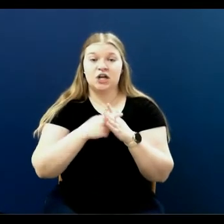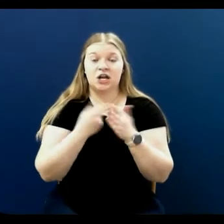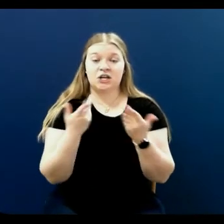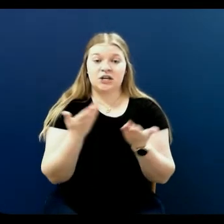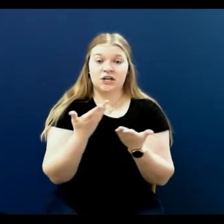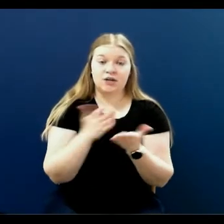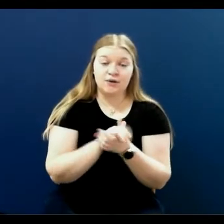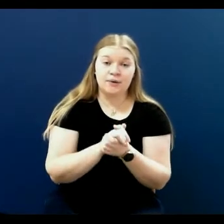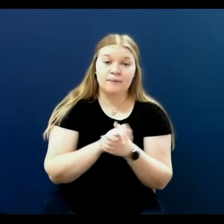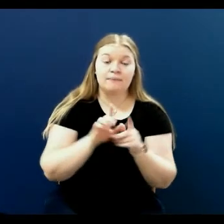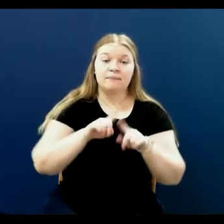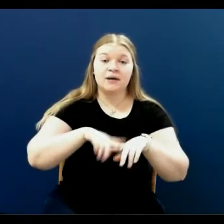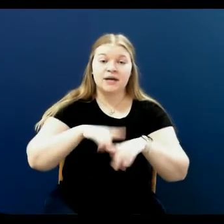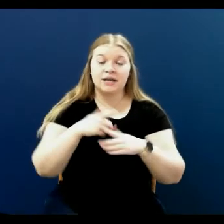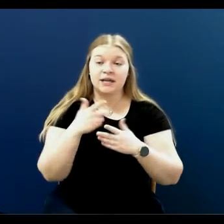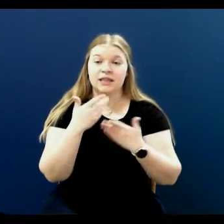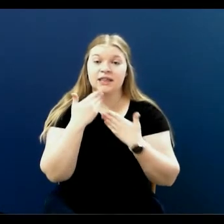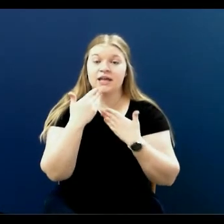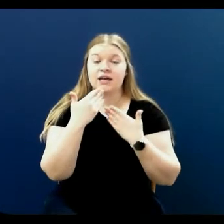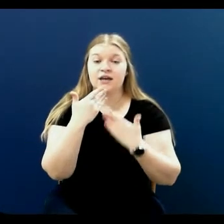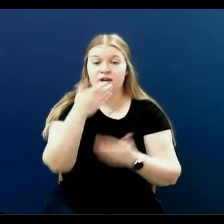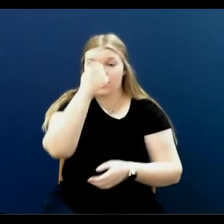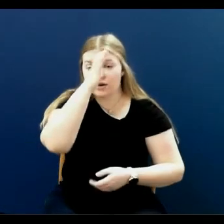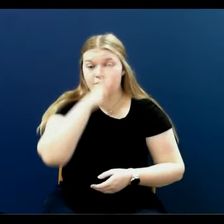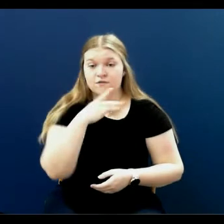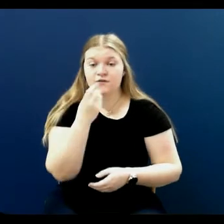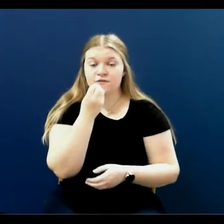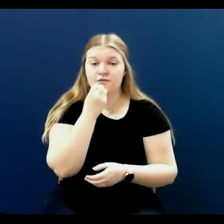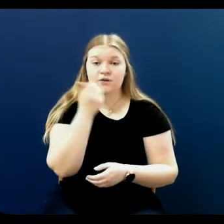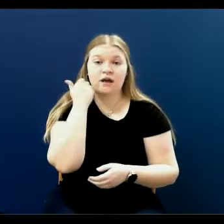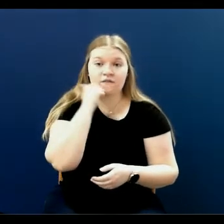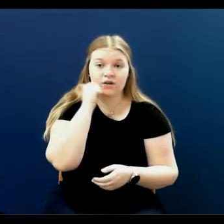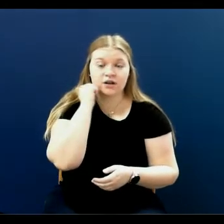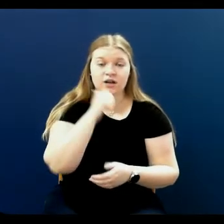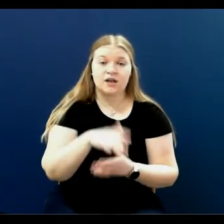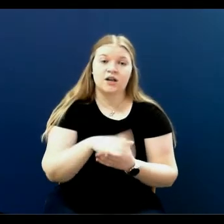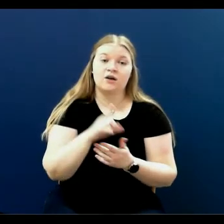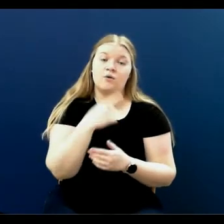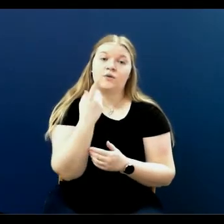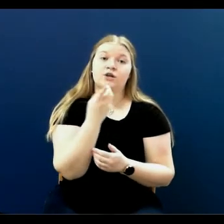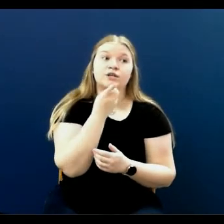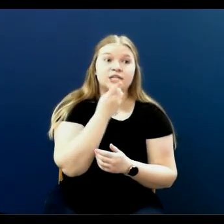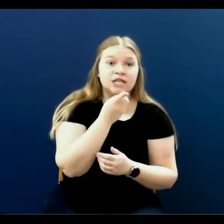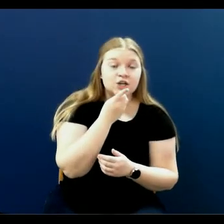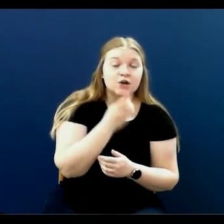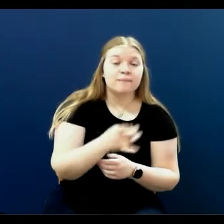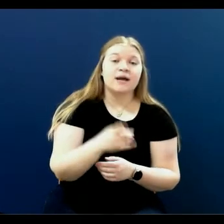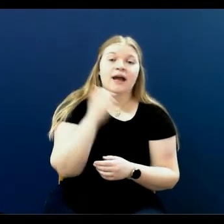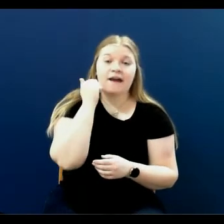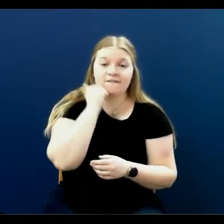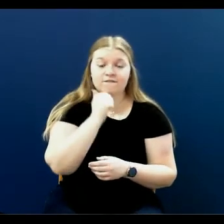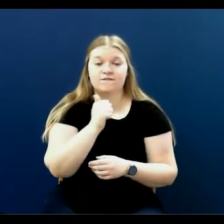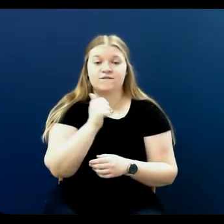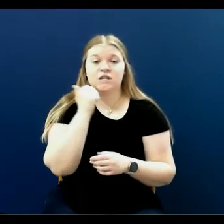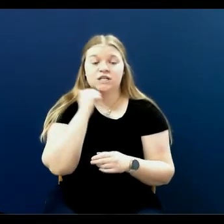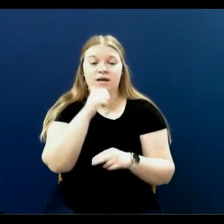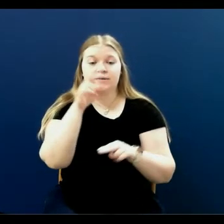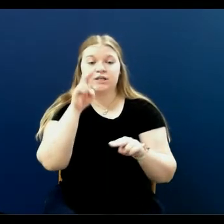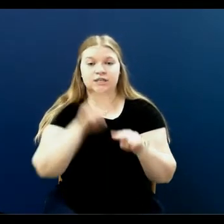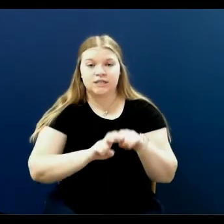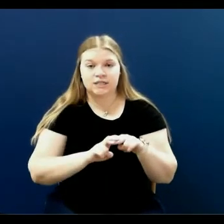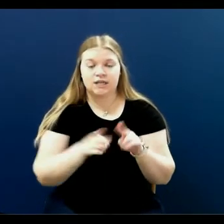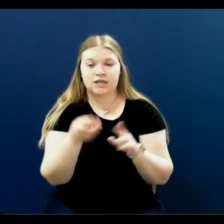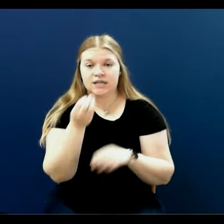here. But thank God for your food every day, not just your dinner meal, but every time you sit down to